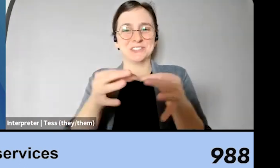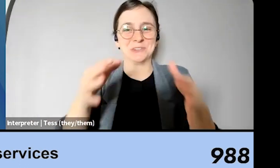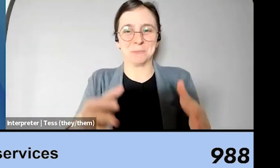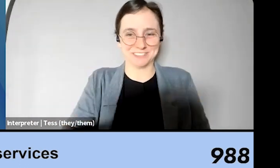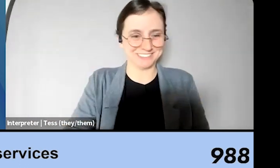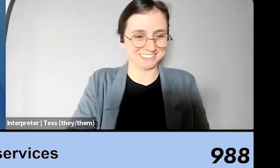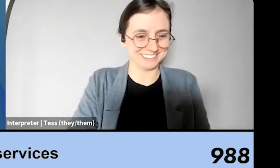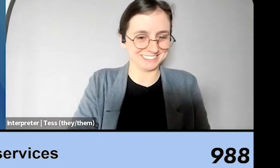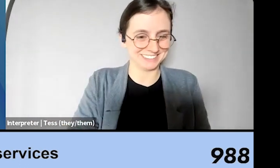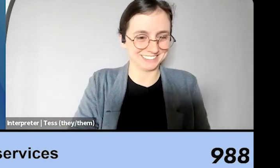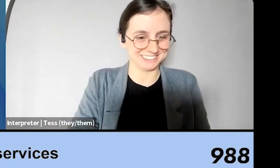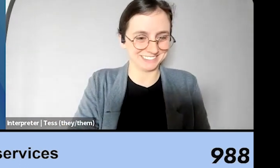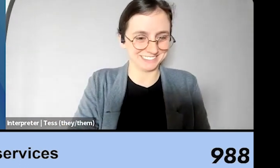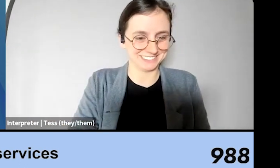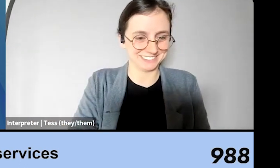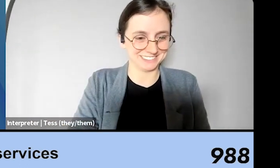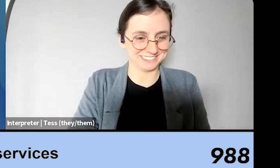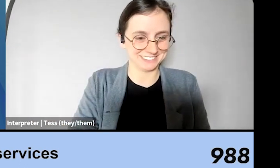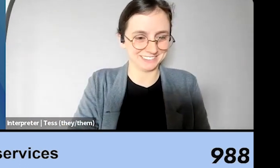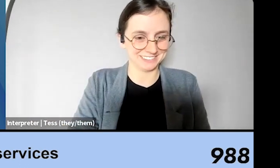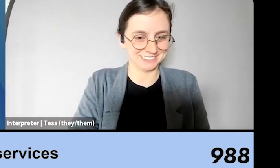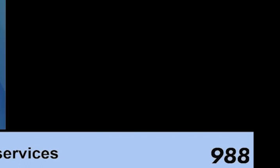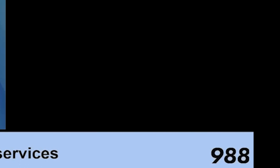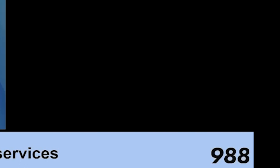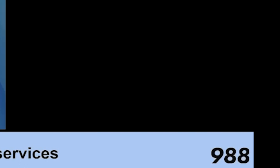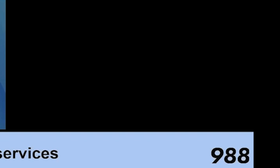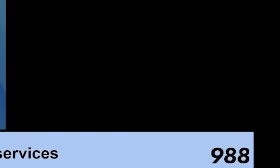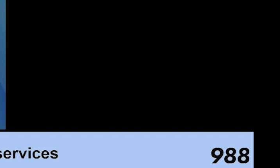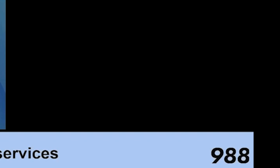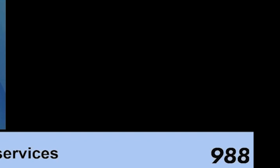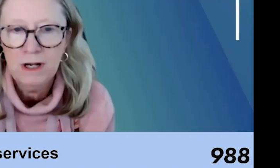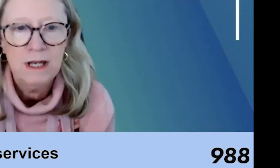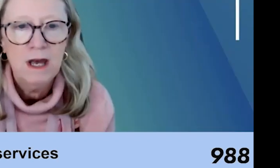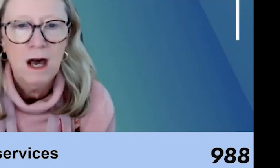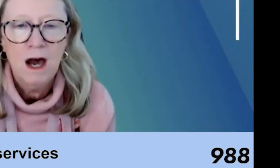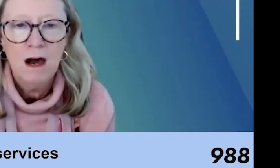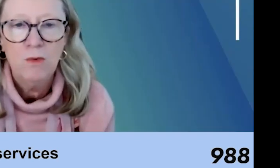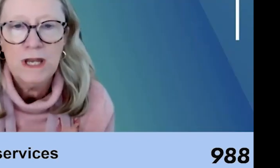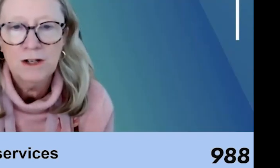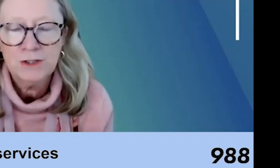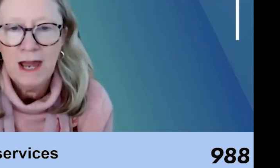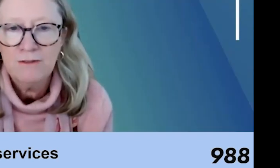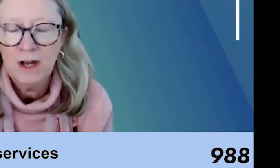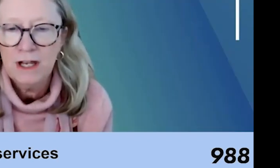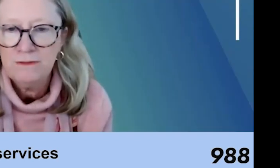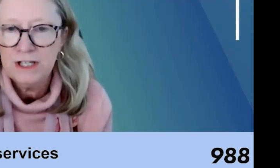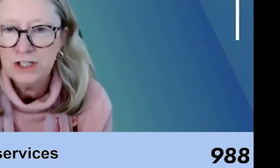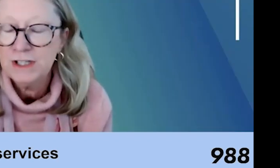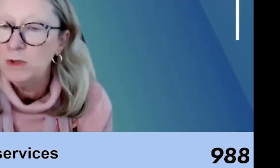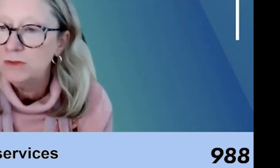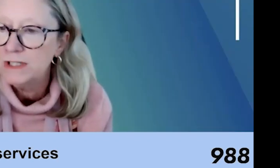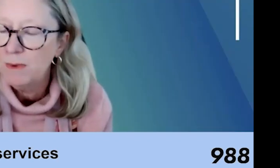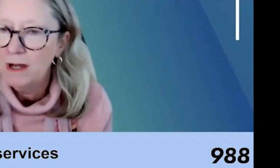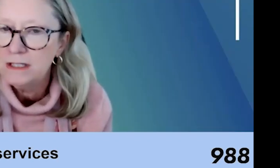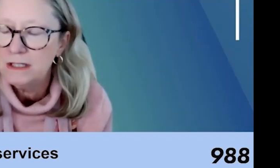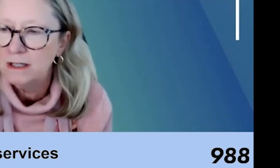has talked about and what her agency has a relationship with SAMHSA to support. We also have envisioned